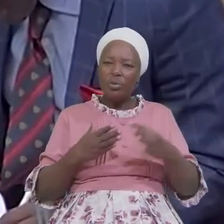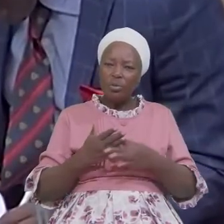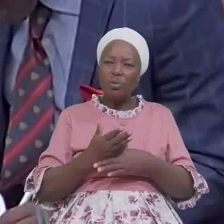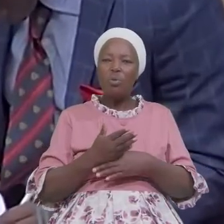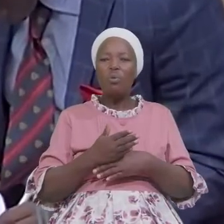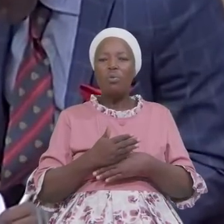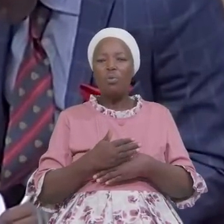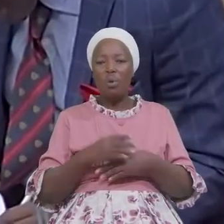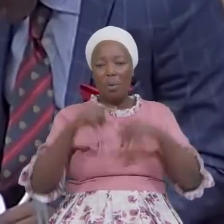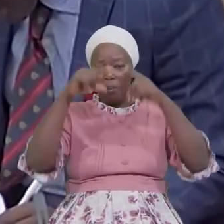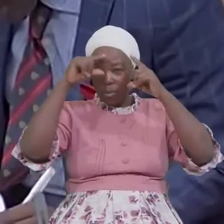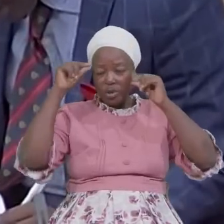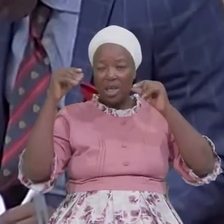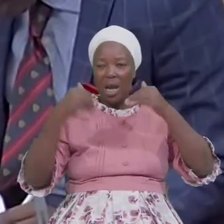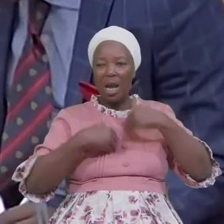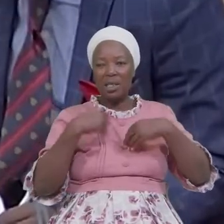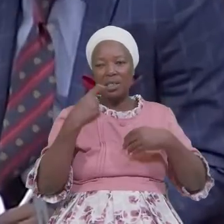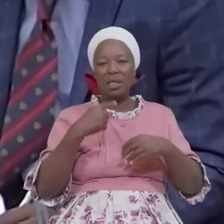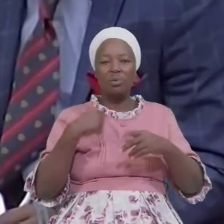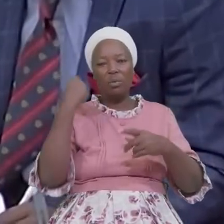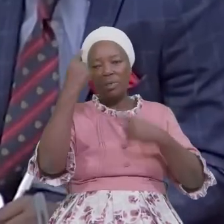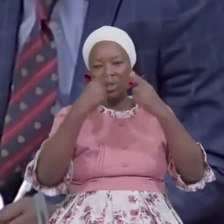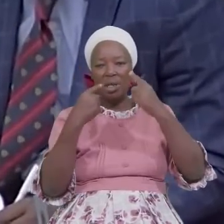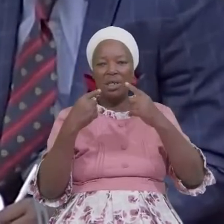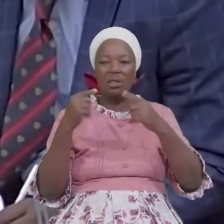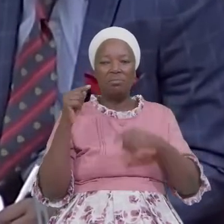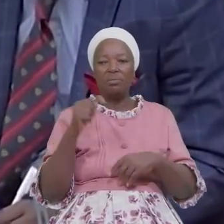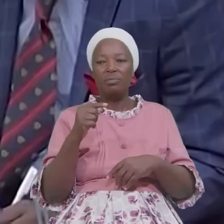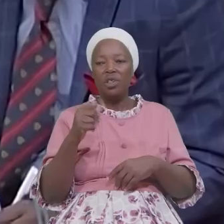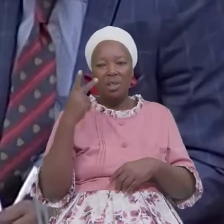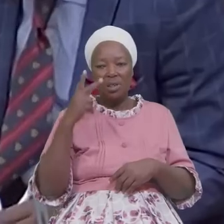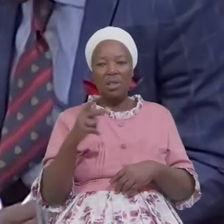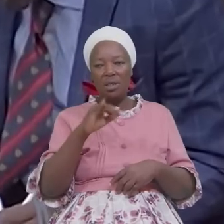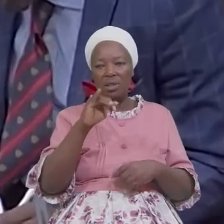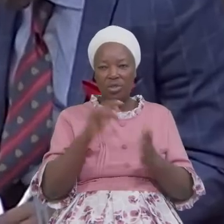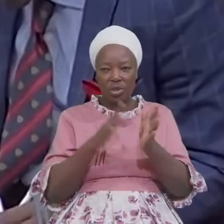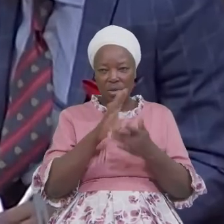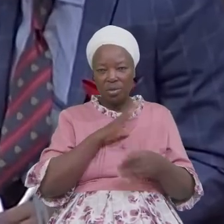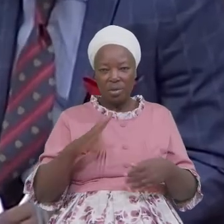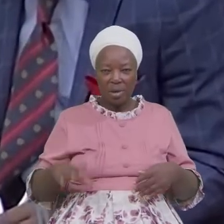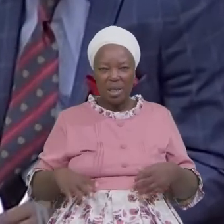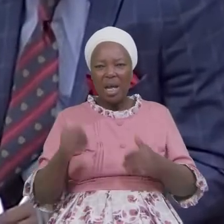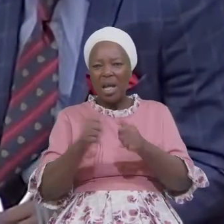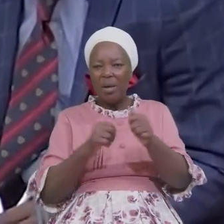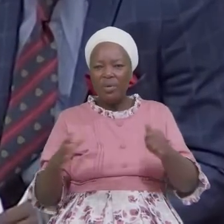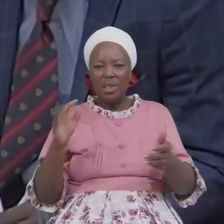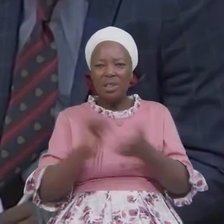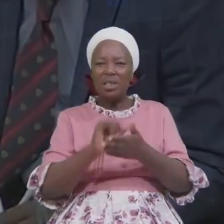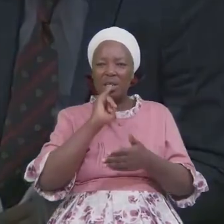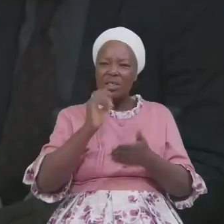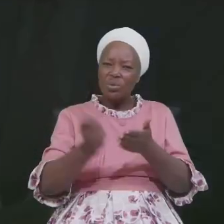had said concerning him. Look at Jesus Christ. Everything that is